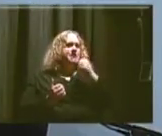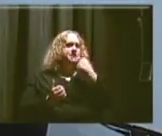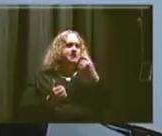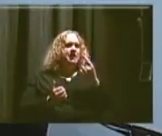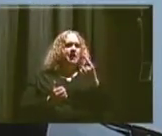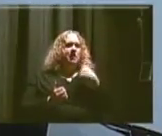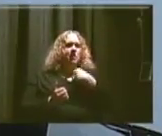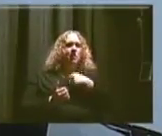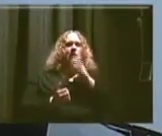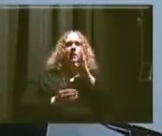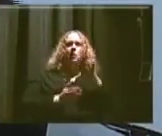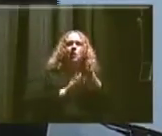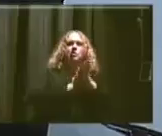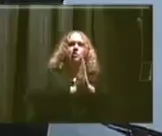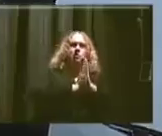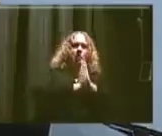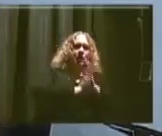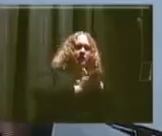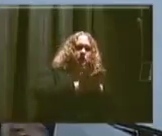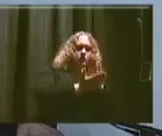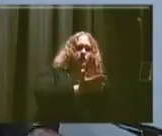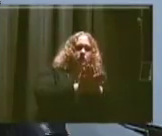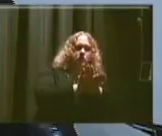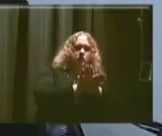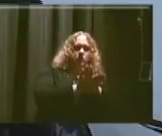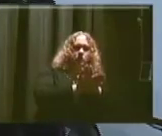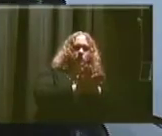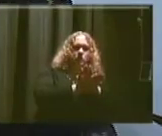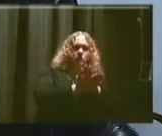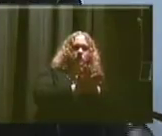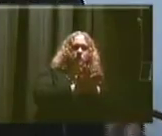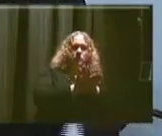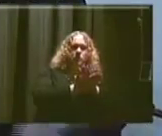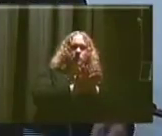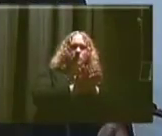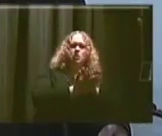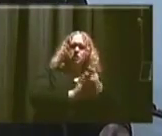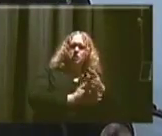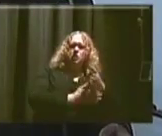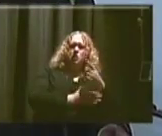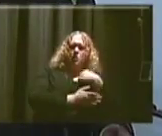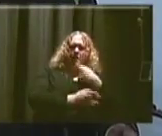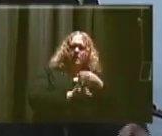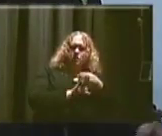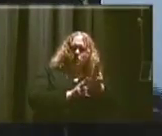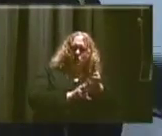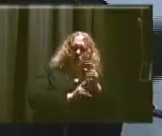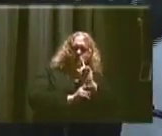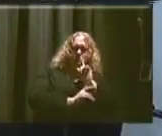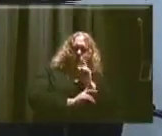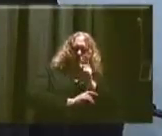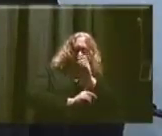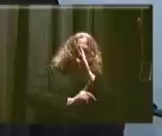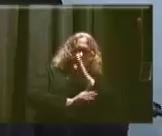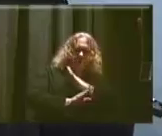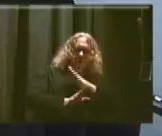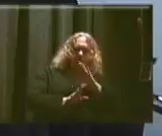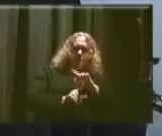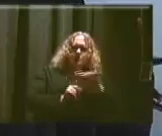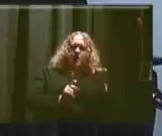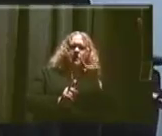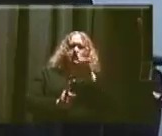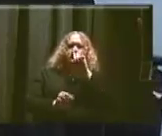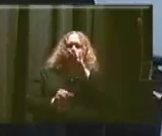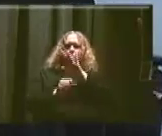we're going to pray in school. You did that when you had the brief moment of silence. But you pledged allegiance